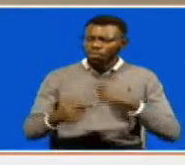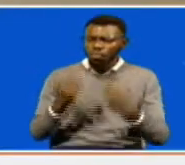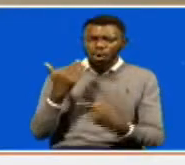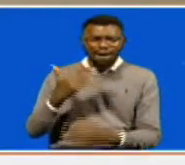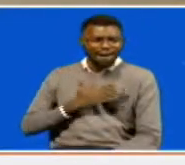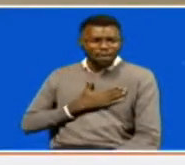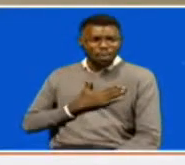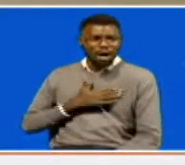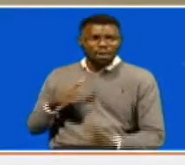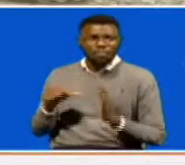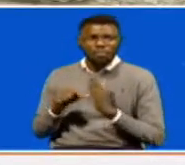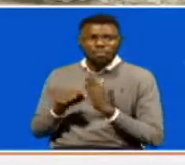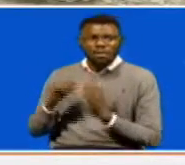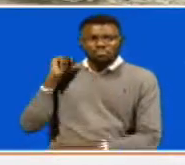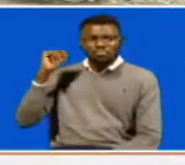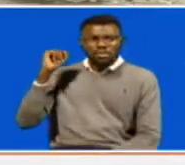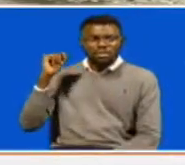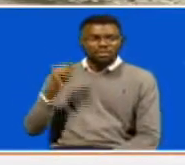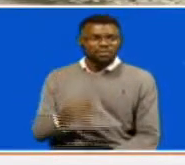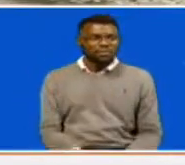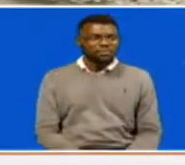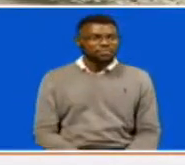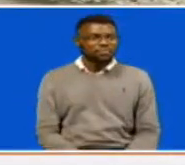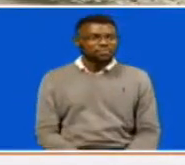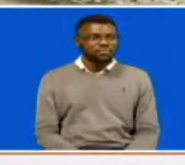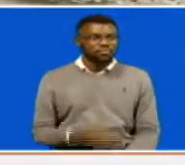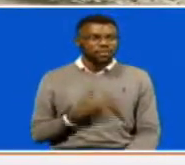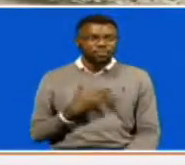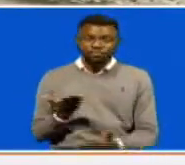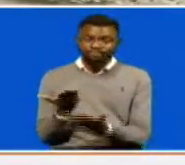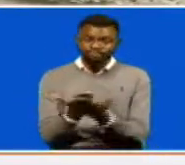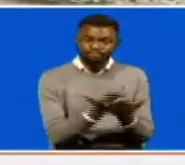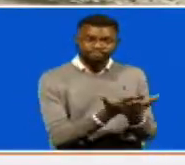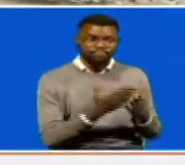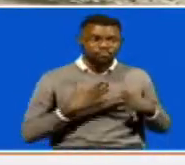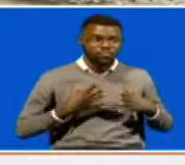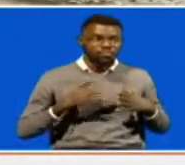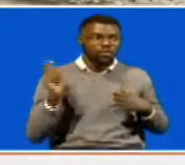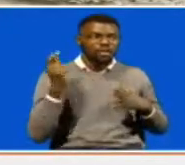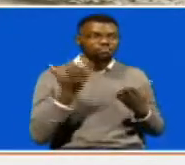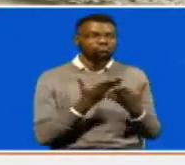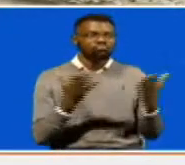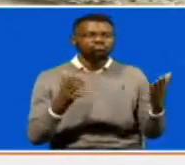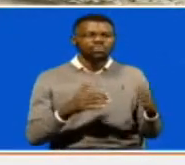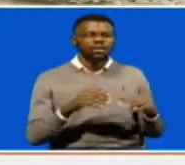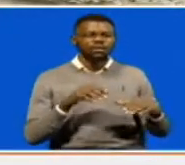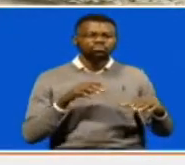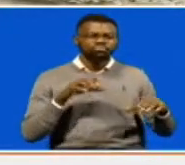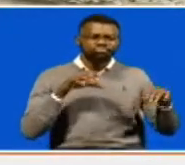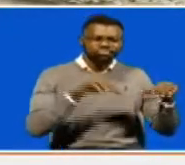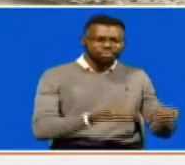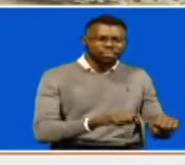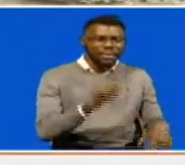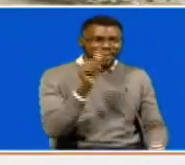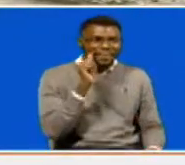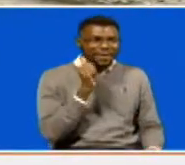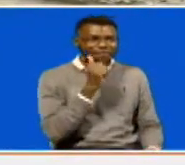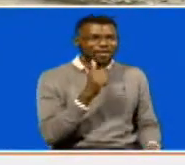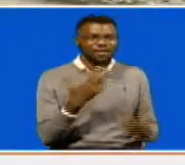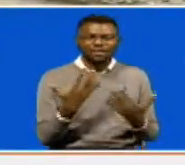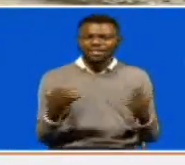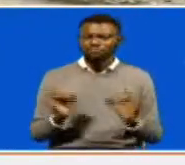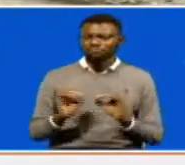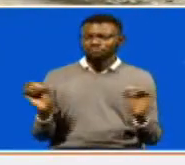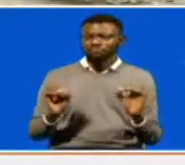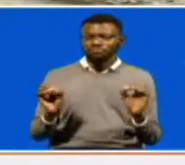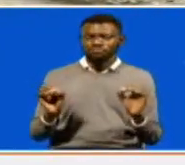our own political interests. My call to Kenyans is to avoid invading private property, and I would call on the political